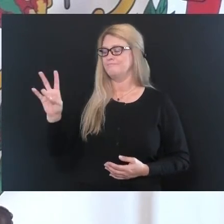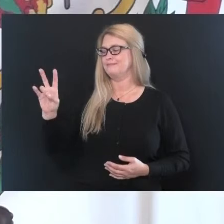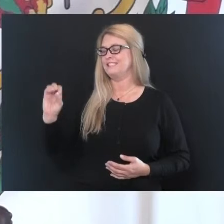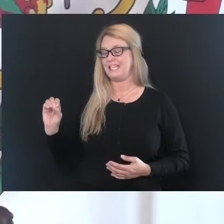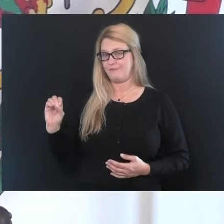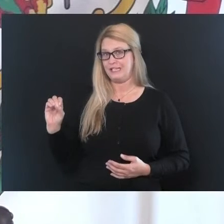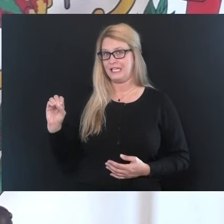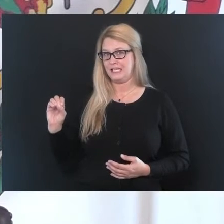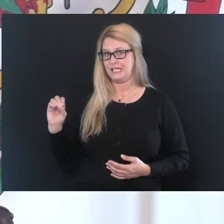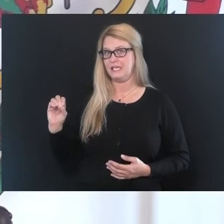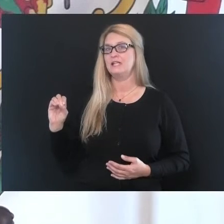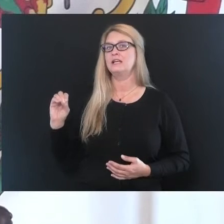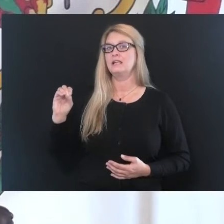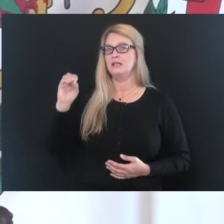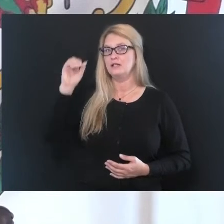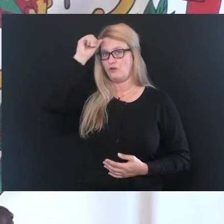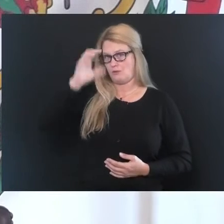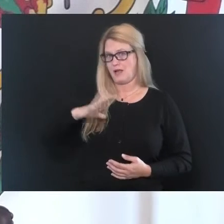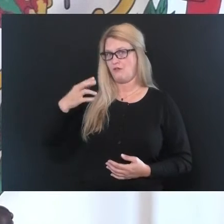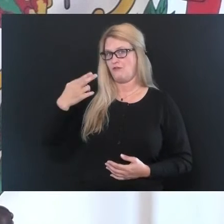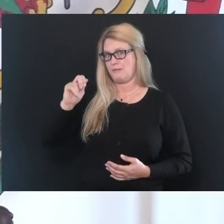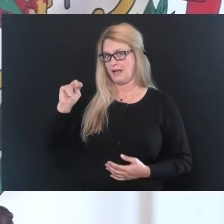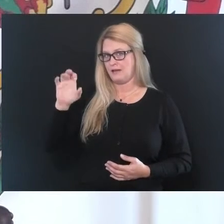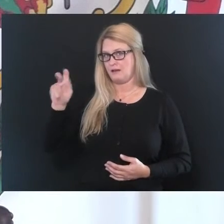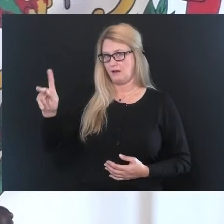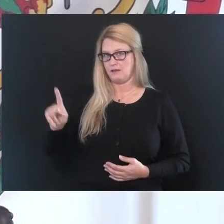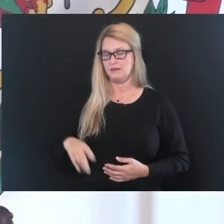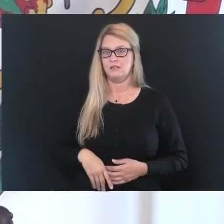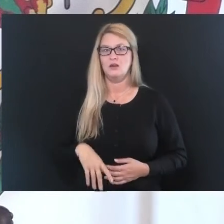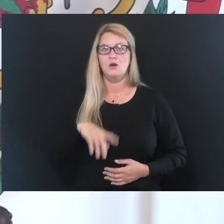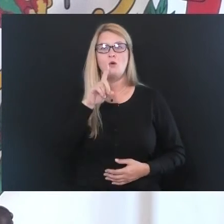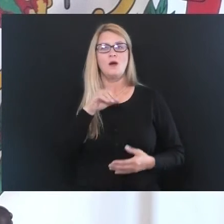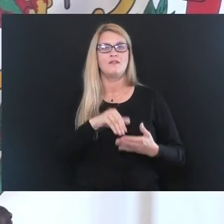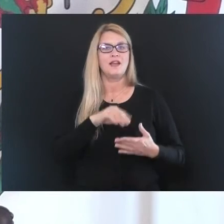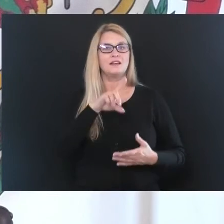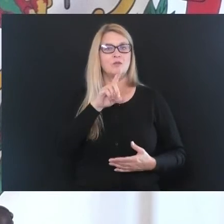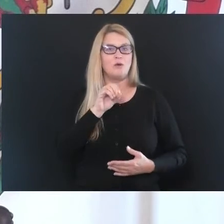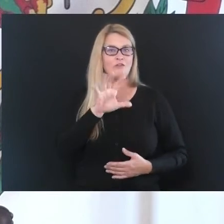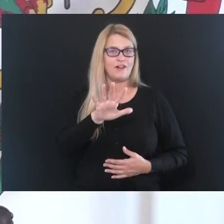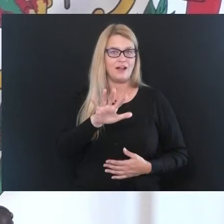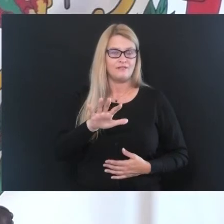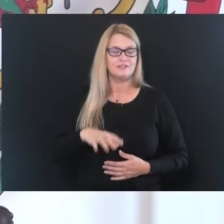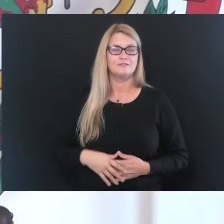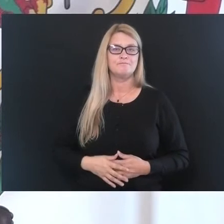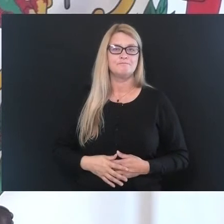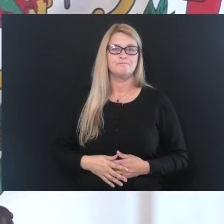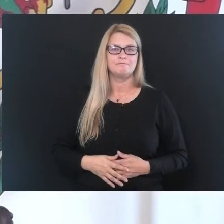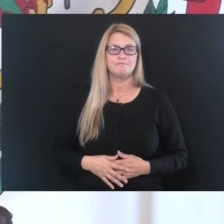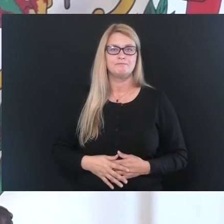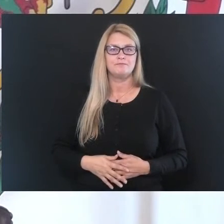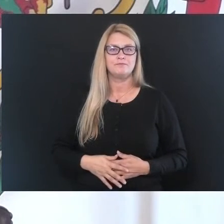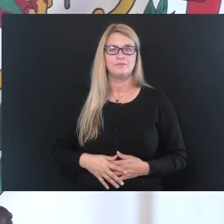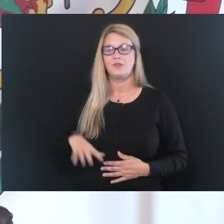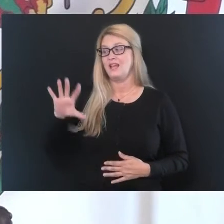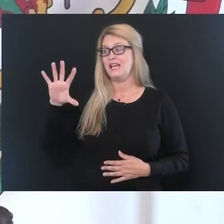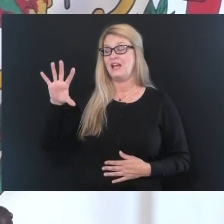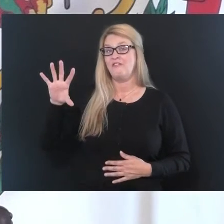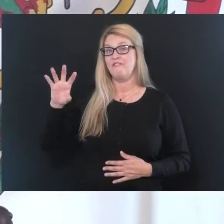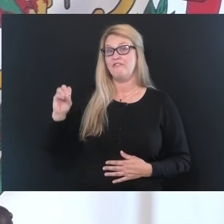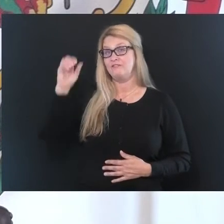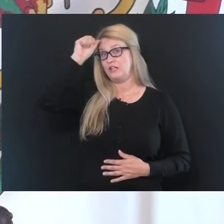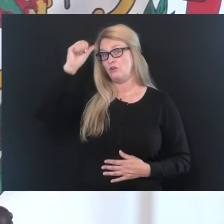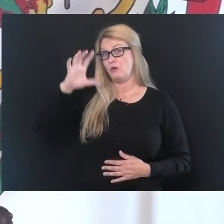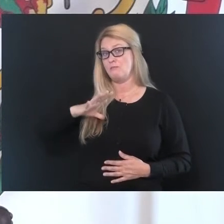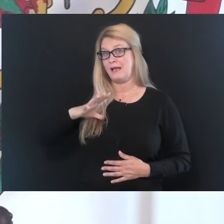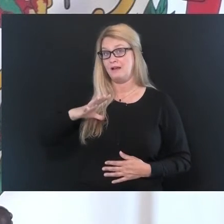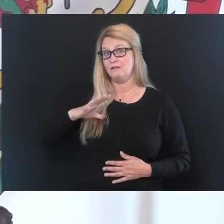from Hancock County. Our 1,105th death, a 50-year-old male from